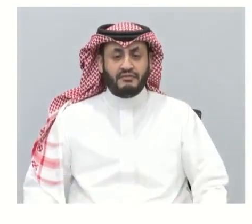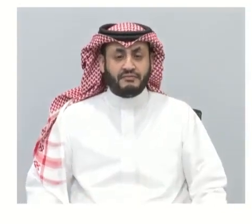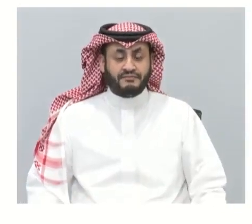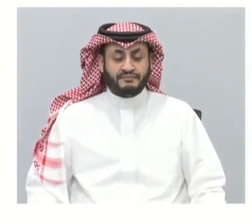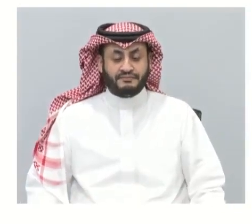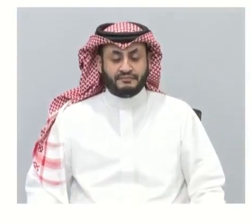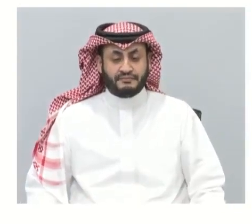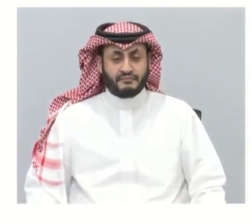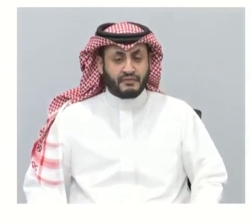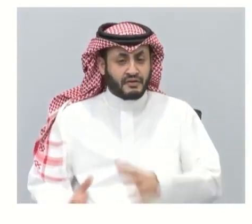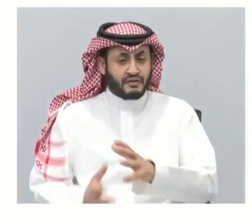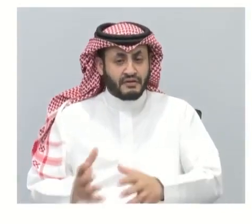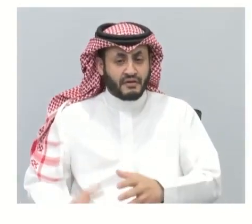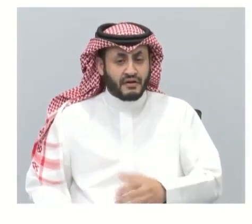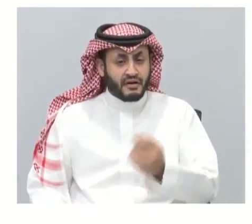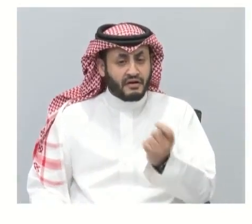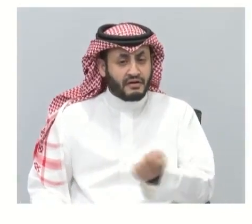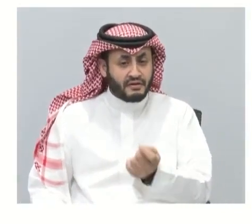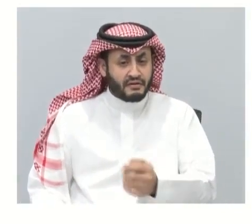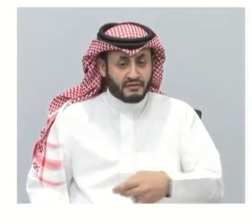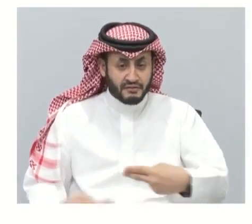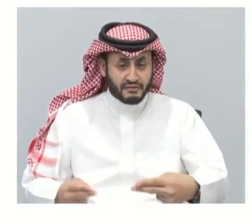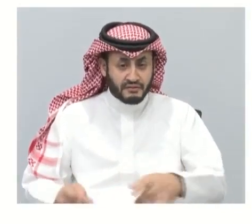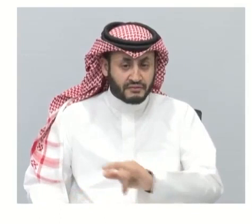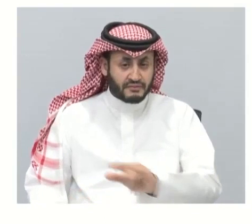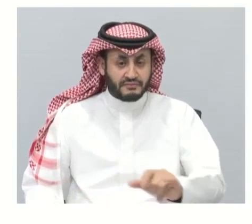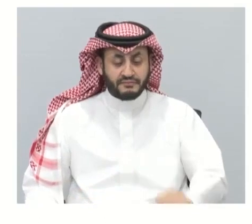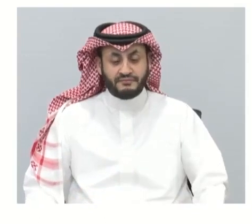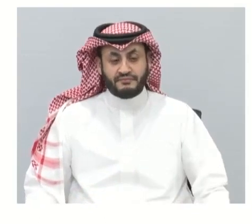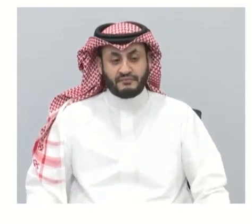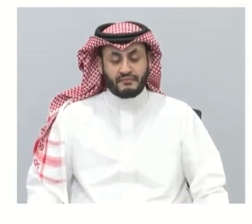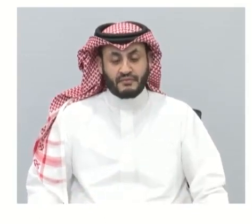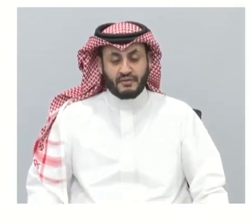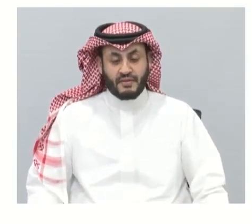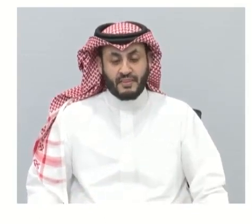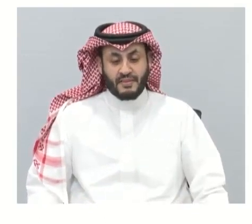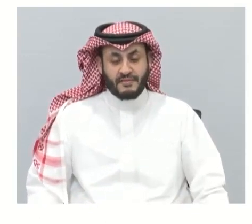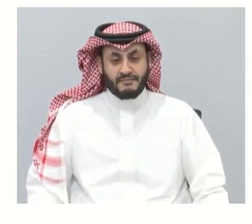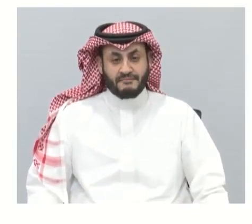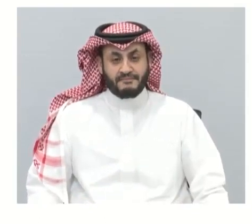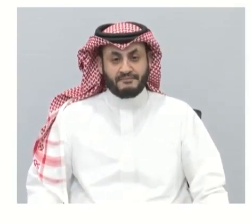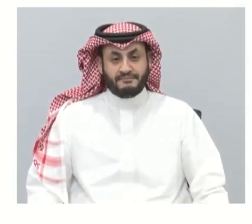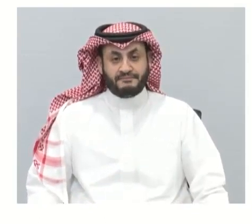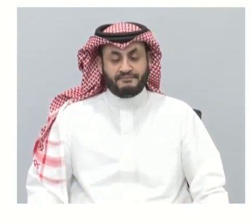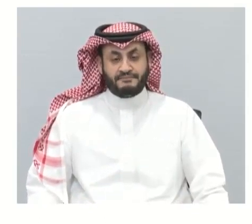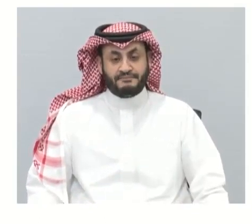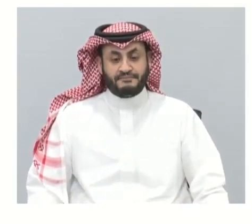the writer think? Does he agree or disagree with this idea? Let's listen to the first speaker in here.